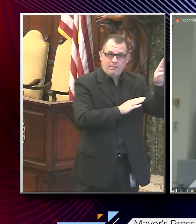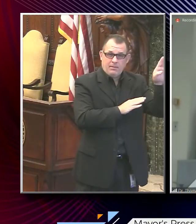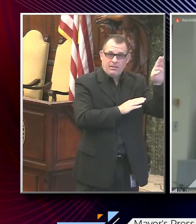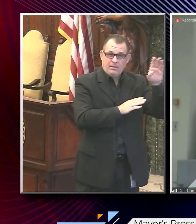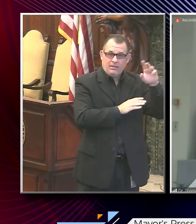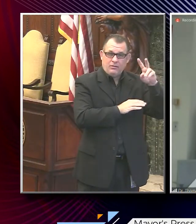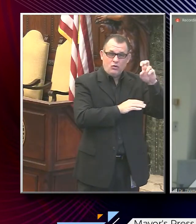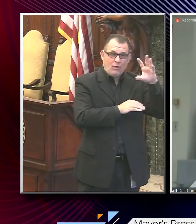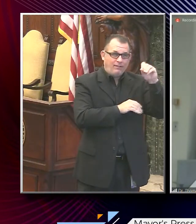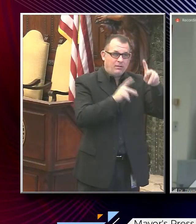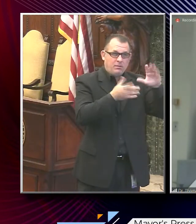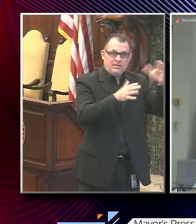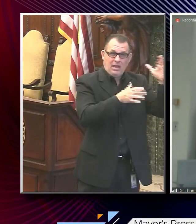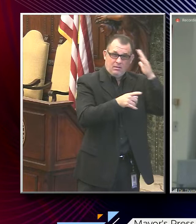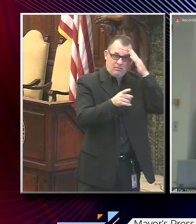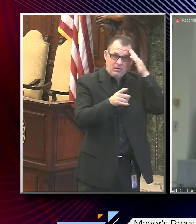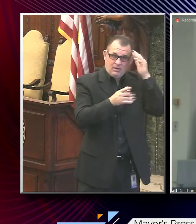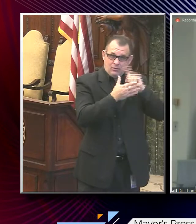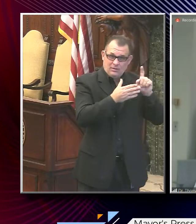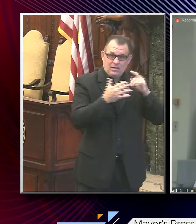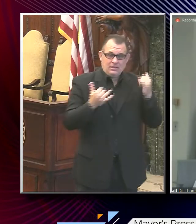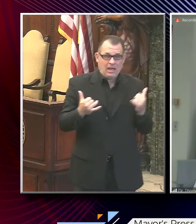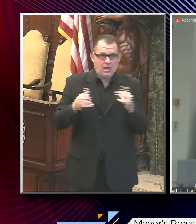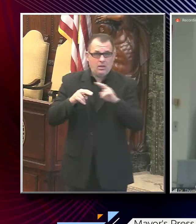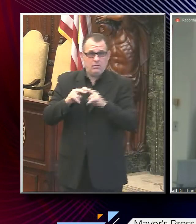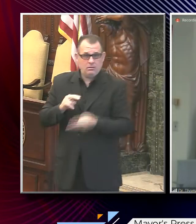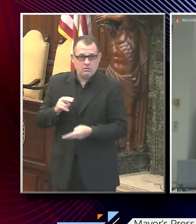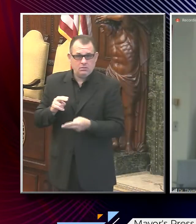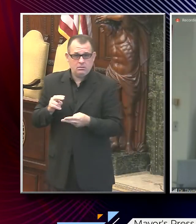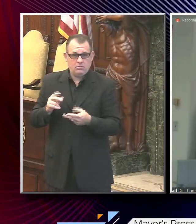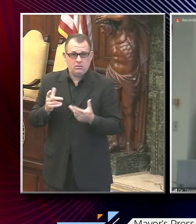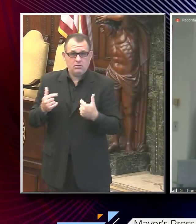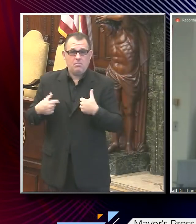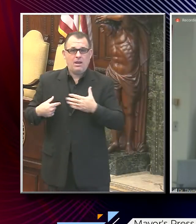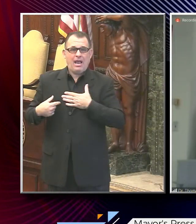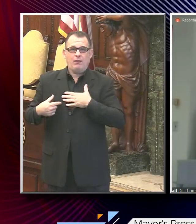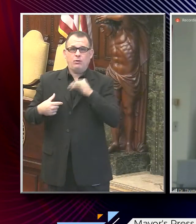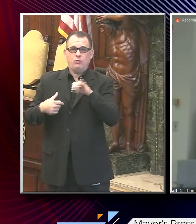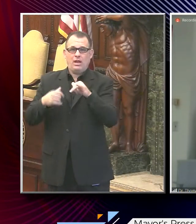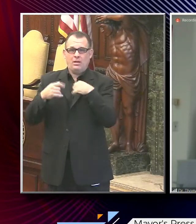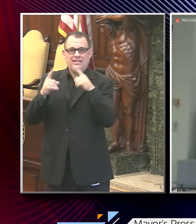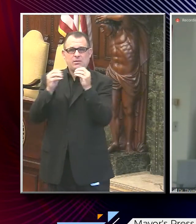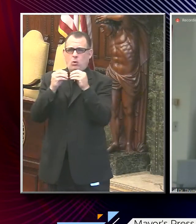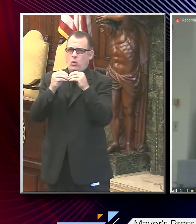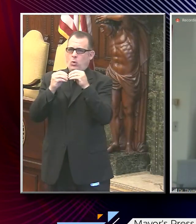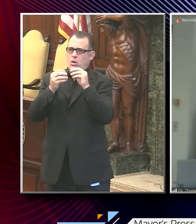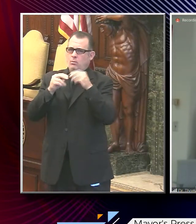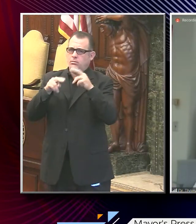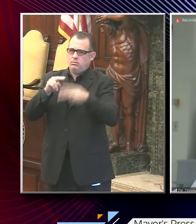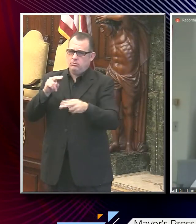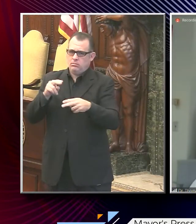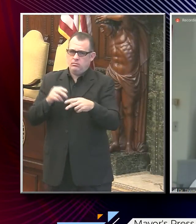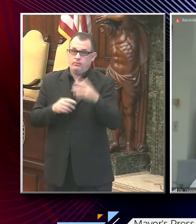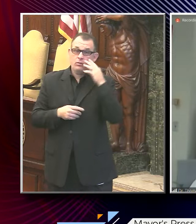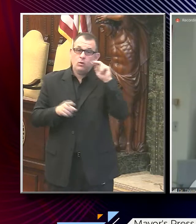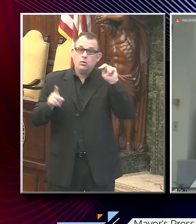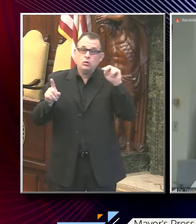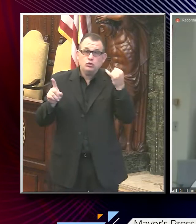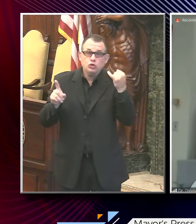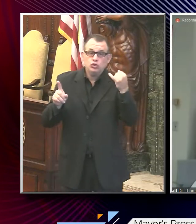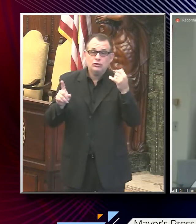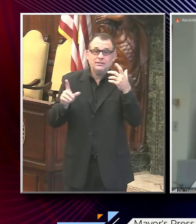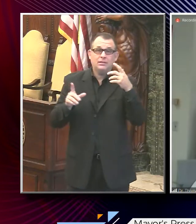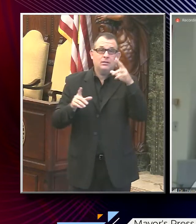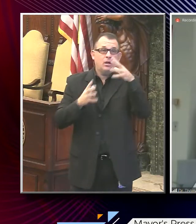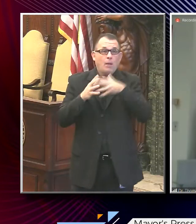week. That's what's happening in Philadelphia, and in Pennsylvania and New Jersey, case rates are also falling. In the United States as a whole, case rates